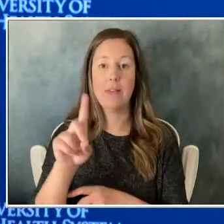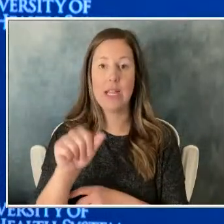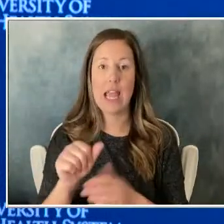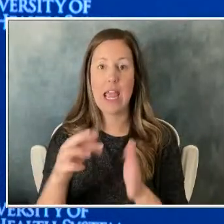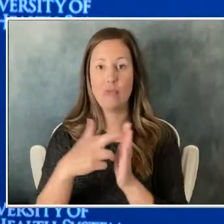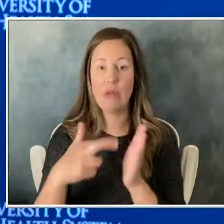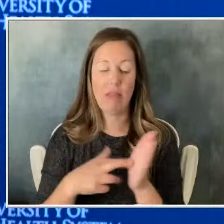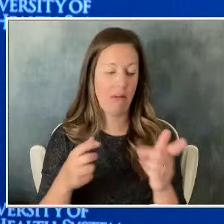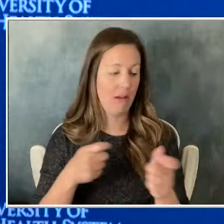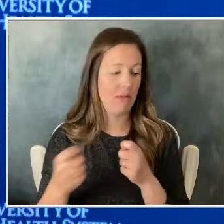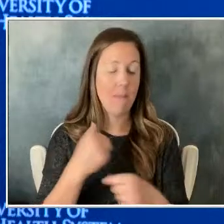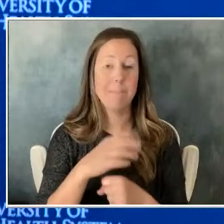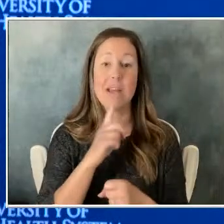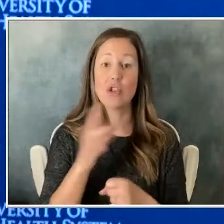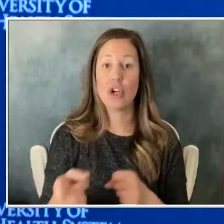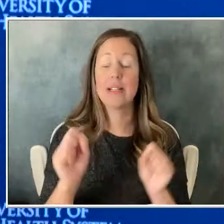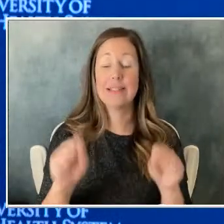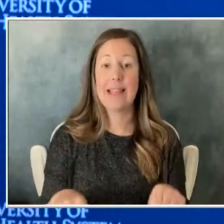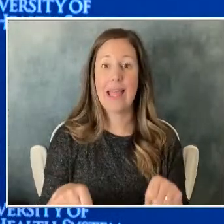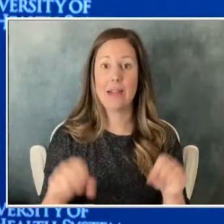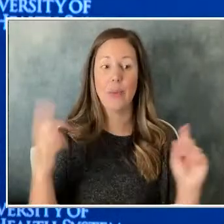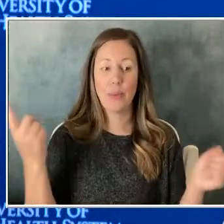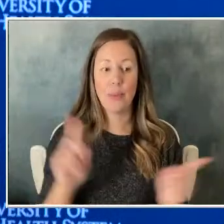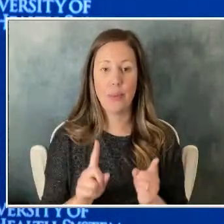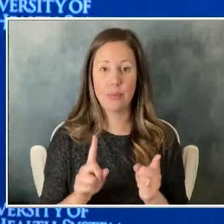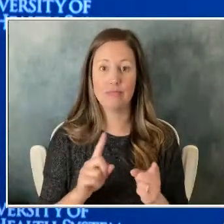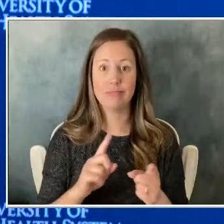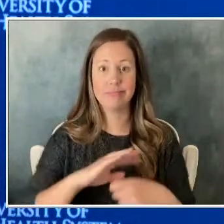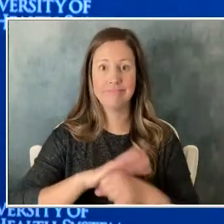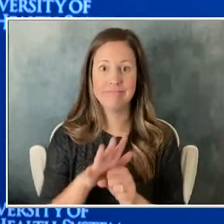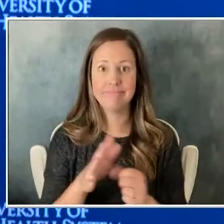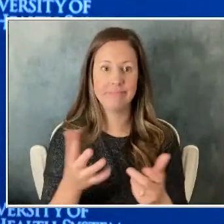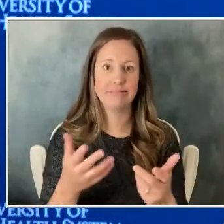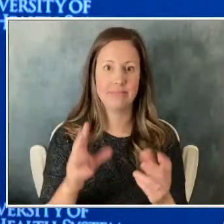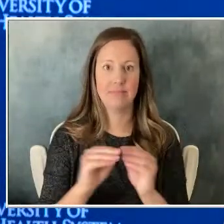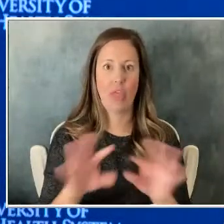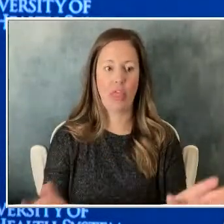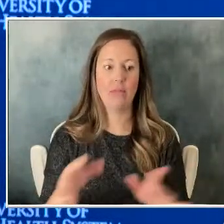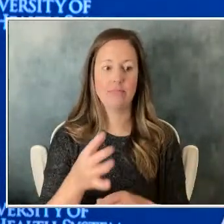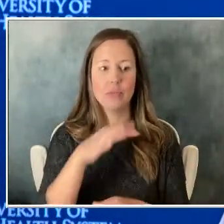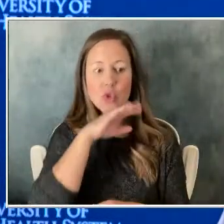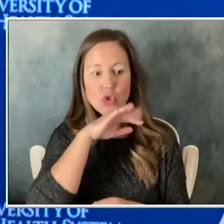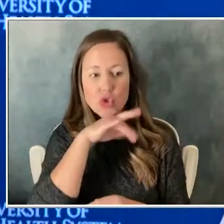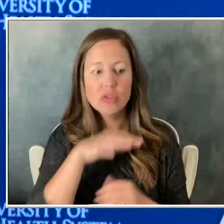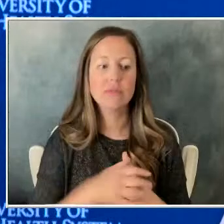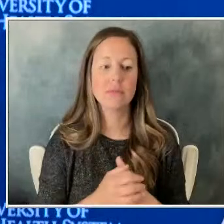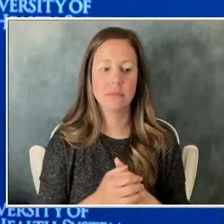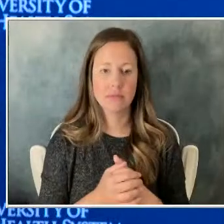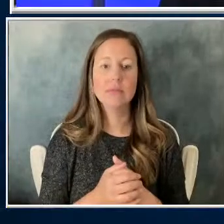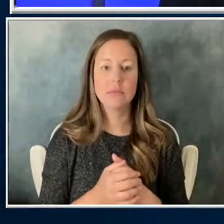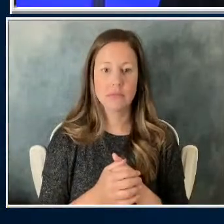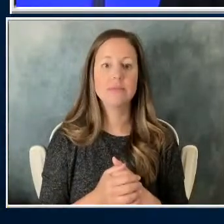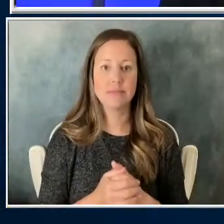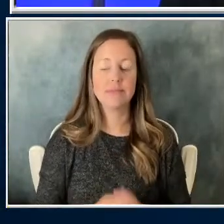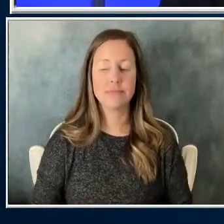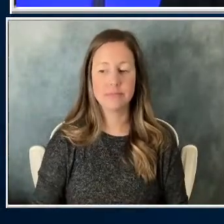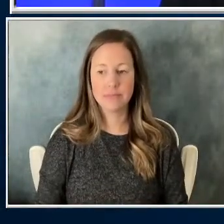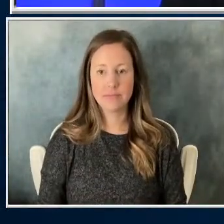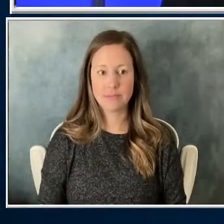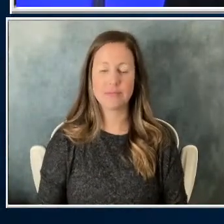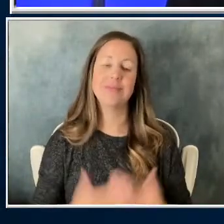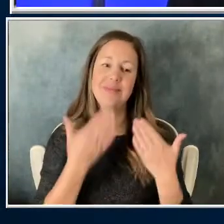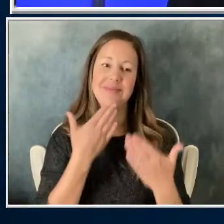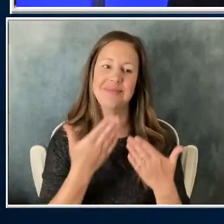sure that they can reduce contamination and illness as much as possible before even getting it to the consumers. Thanks, Doc Hawk. Yeah. See